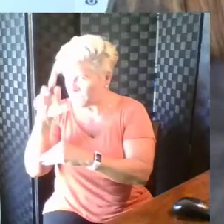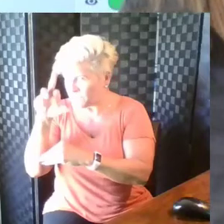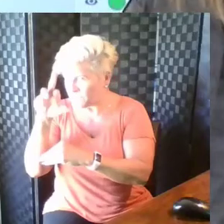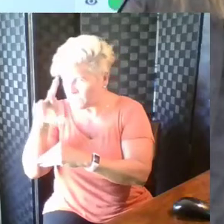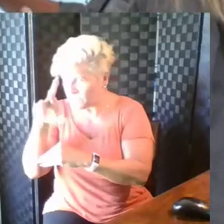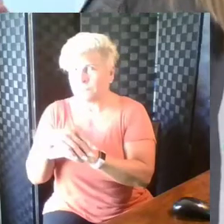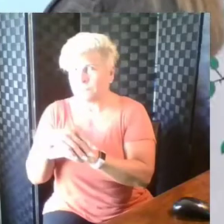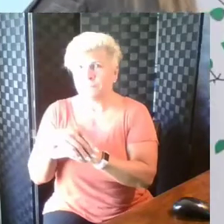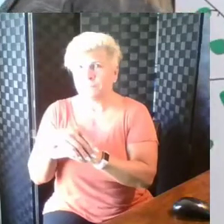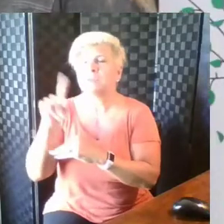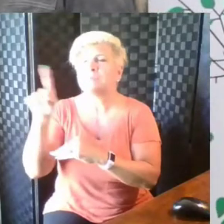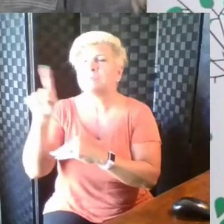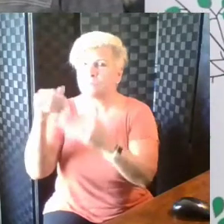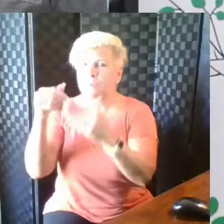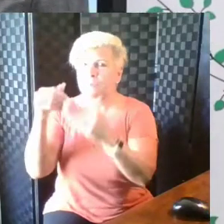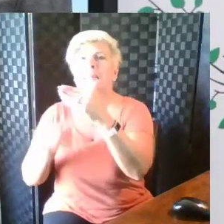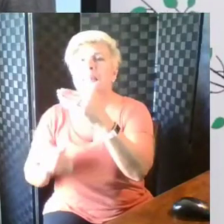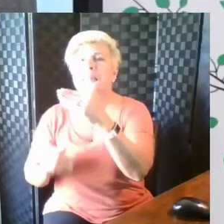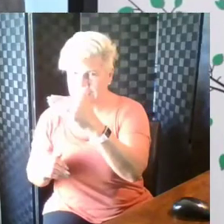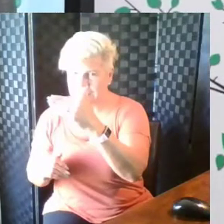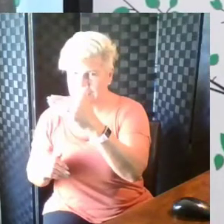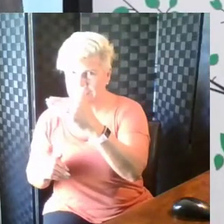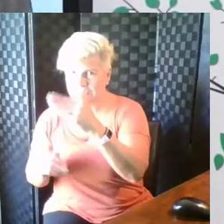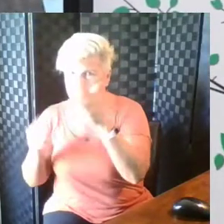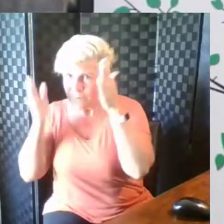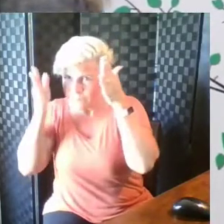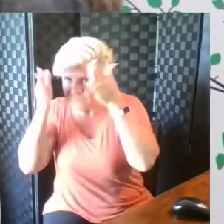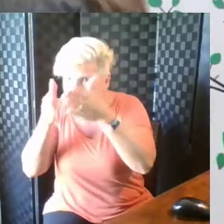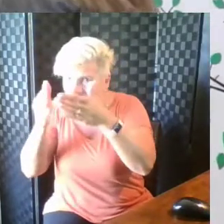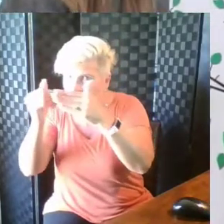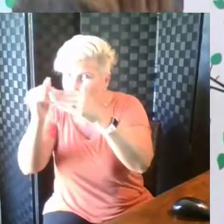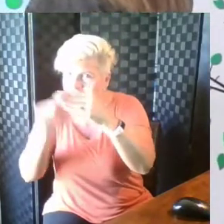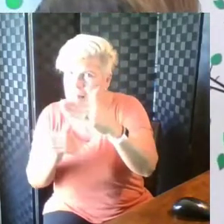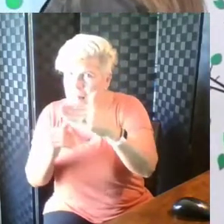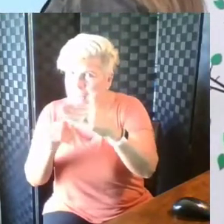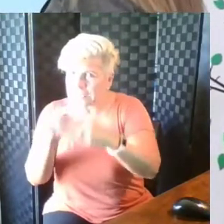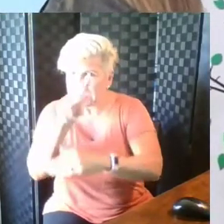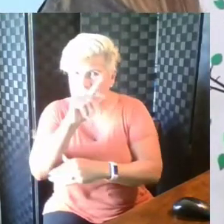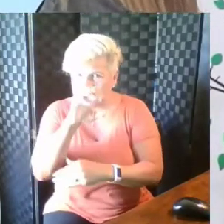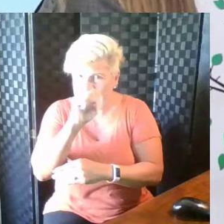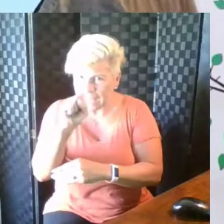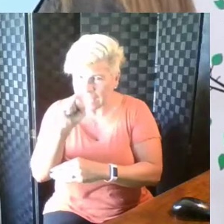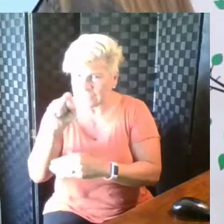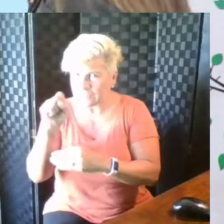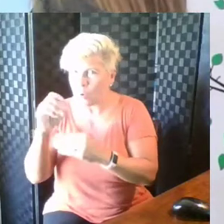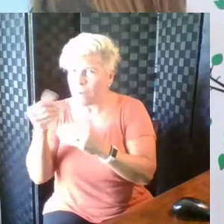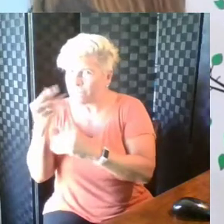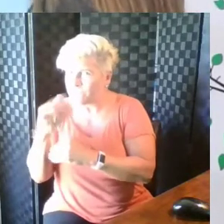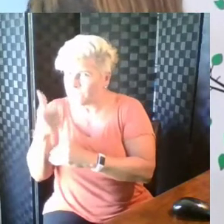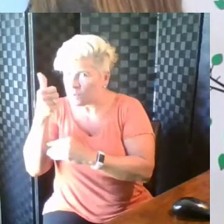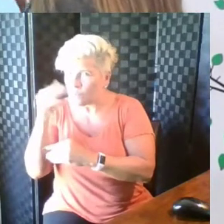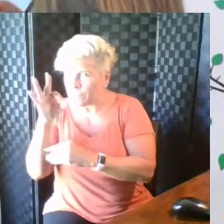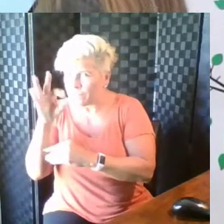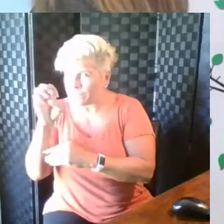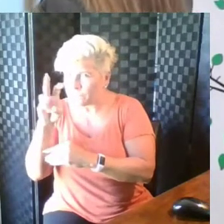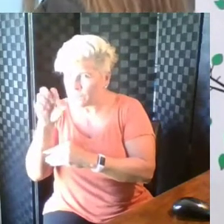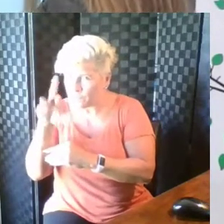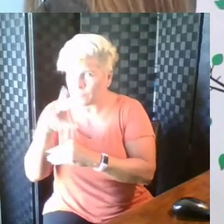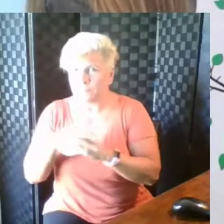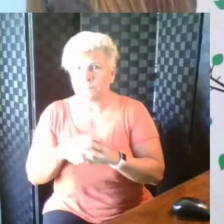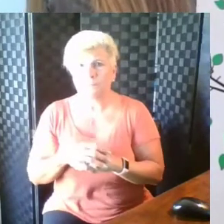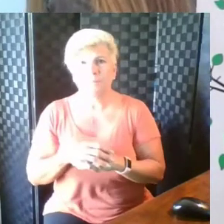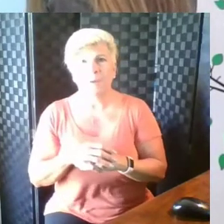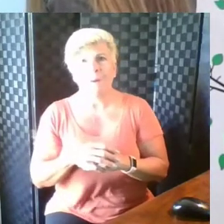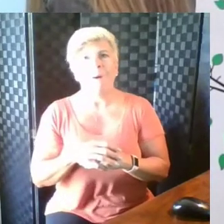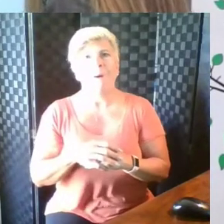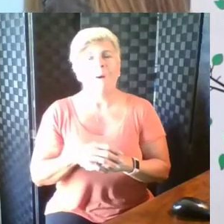today. So just the opposite of what we practiced yesterday. Let's take a look at another group. Okay, here's our